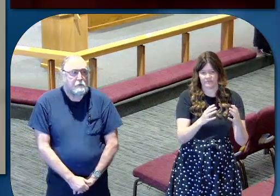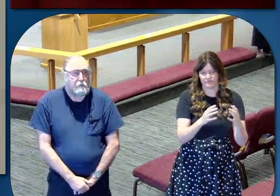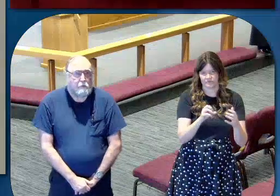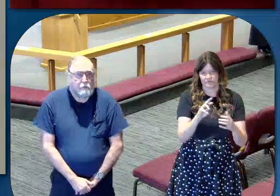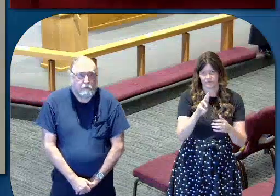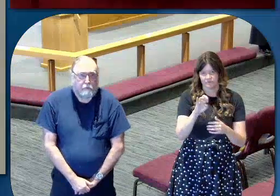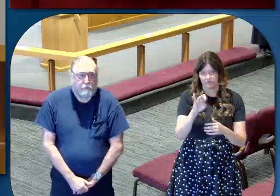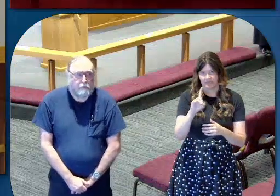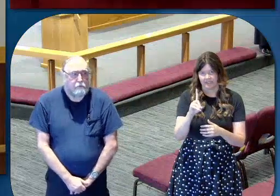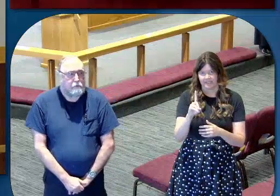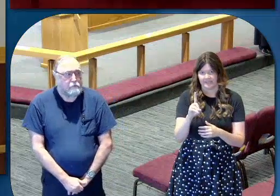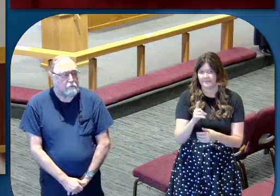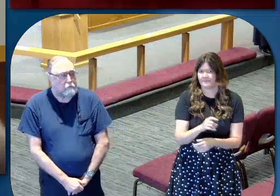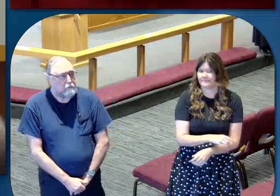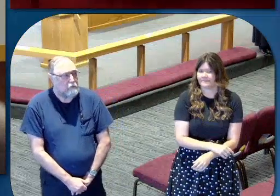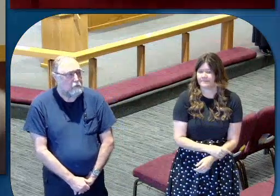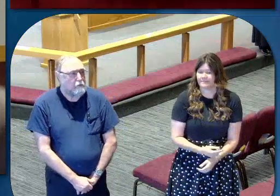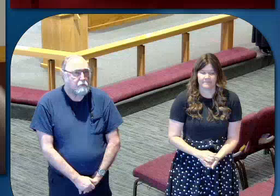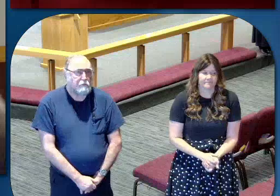rise.